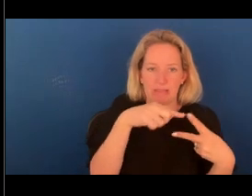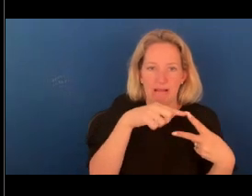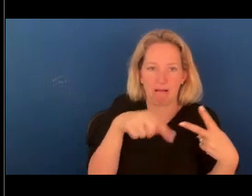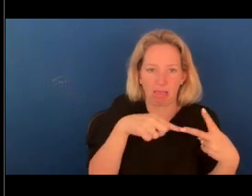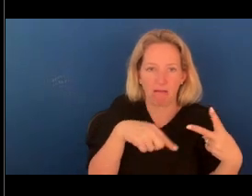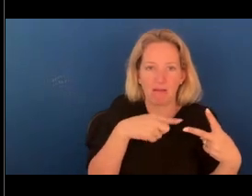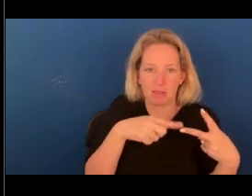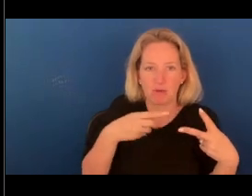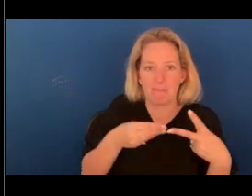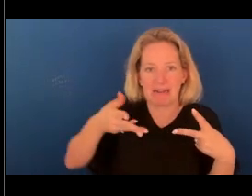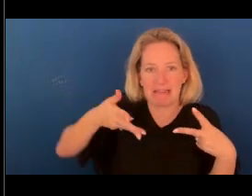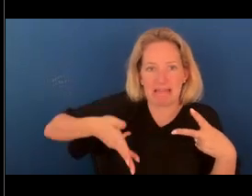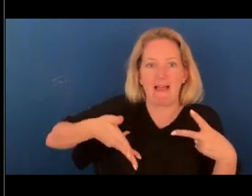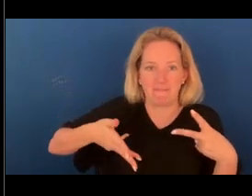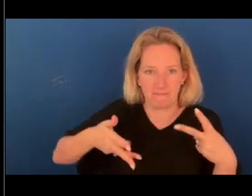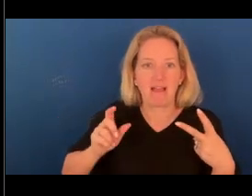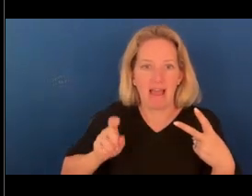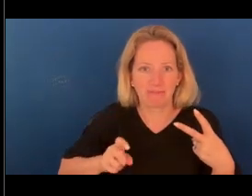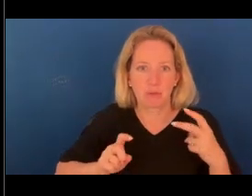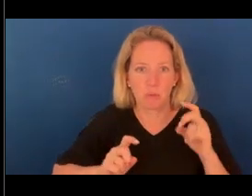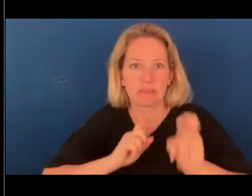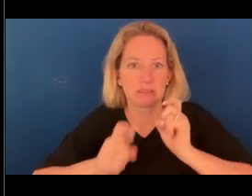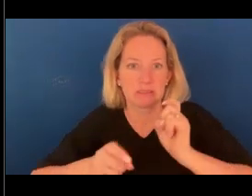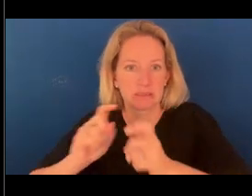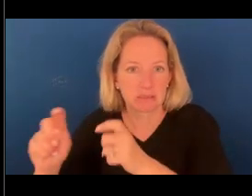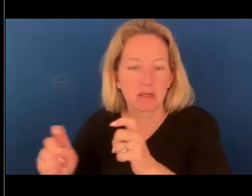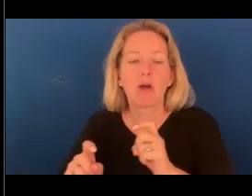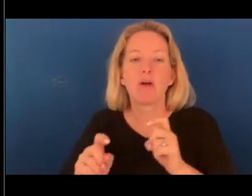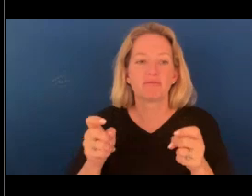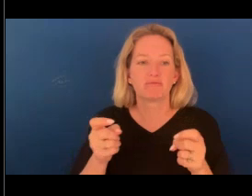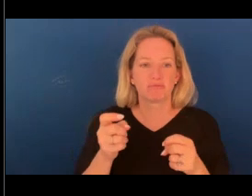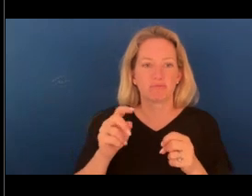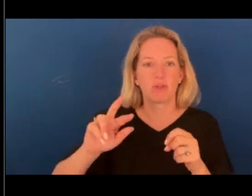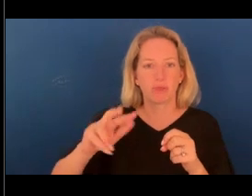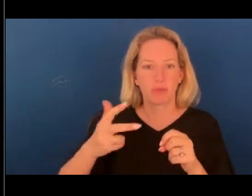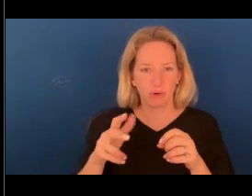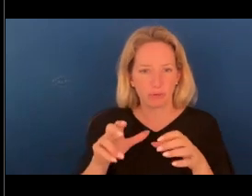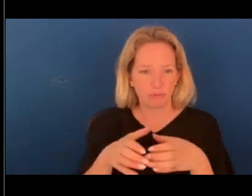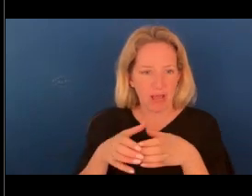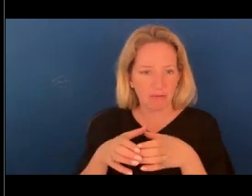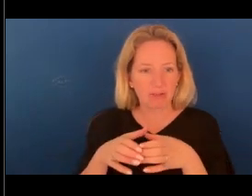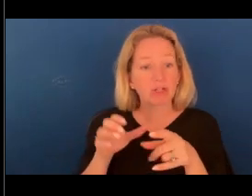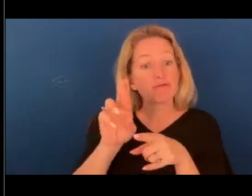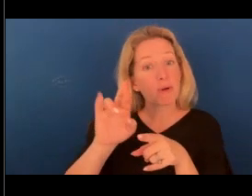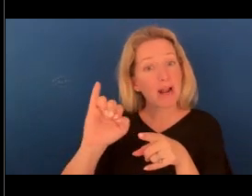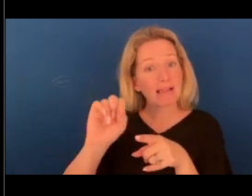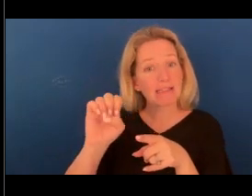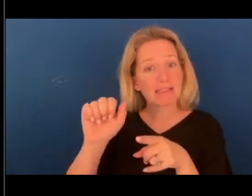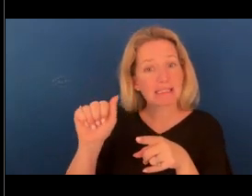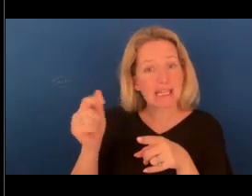So, excuse me, these are the round three grants, and we're actually working with Rhode Island Sea Grant. Next, please.